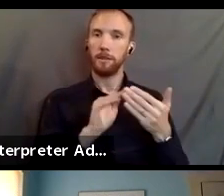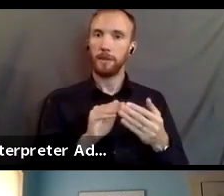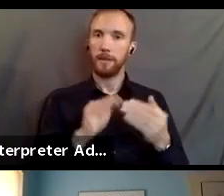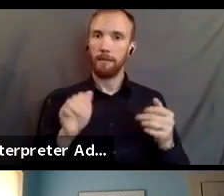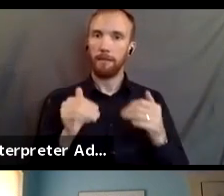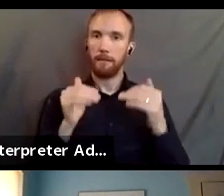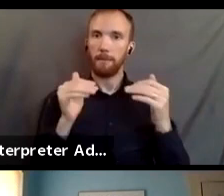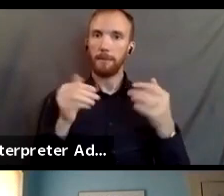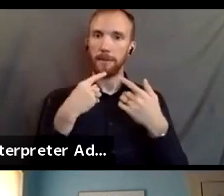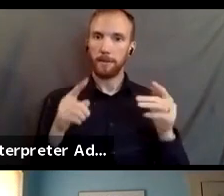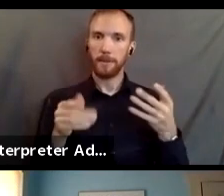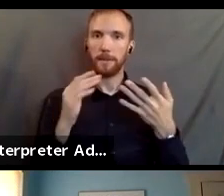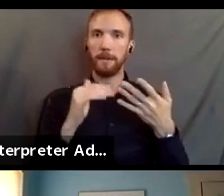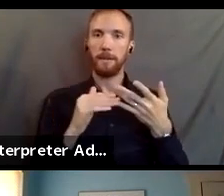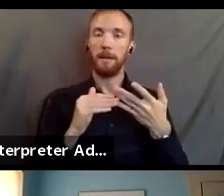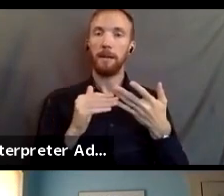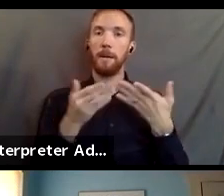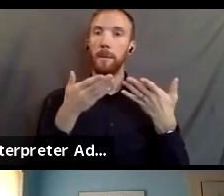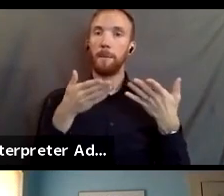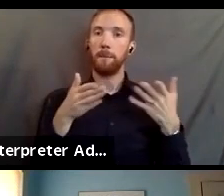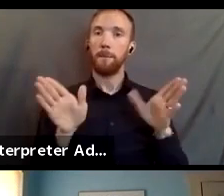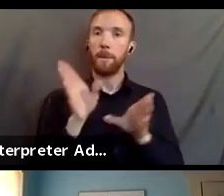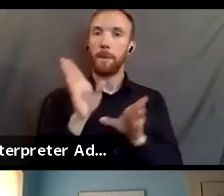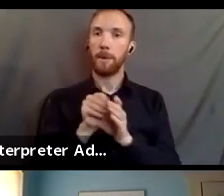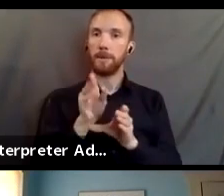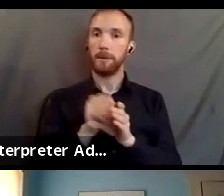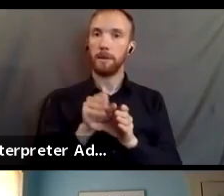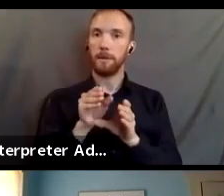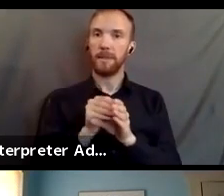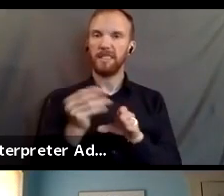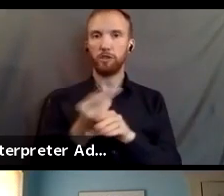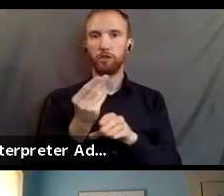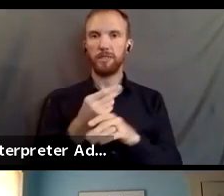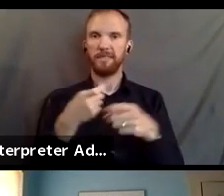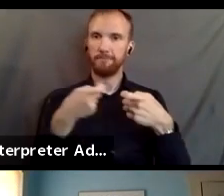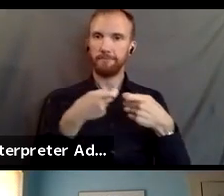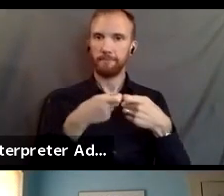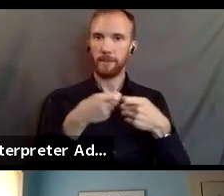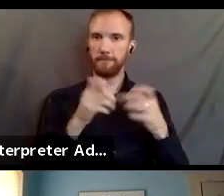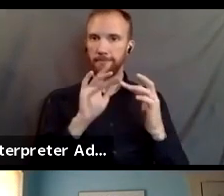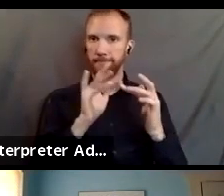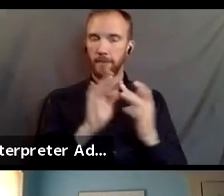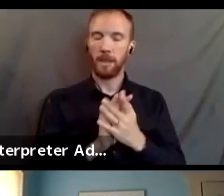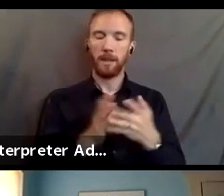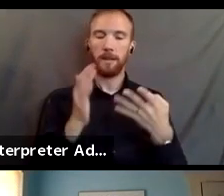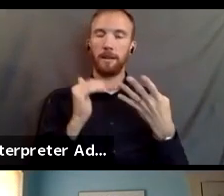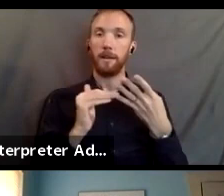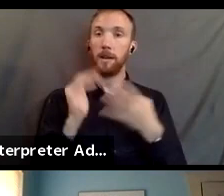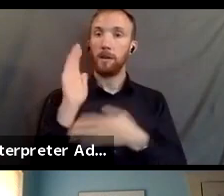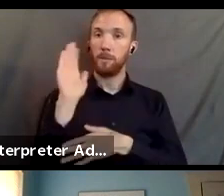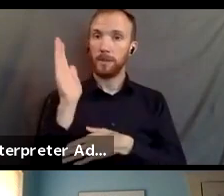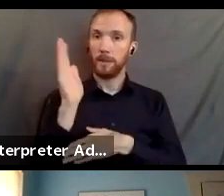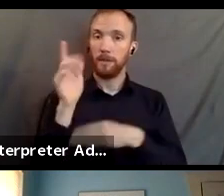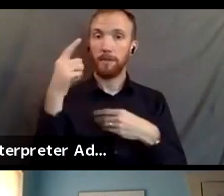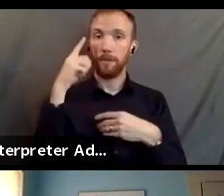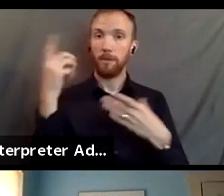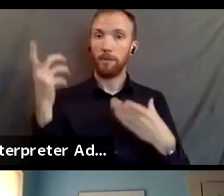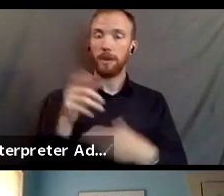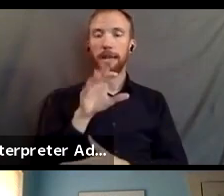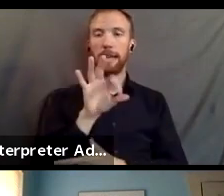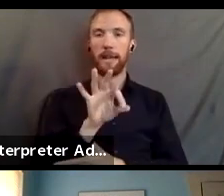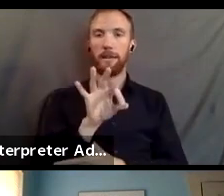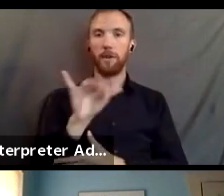participation via electronic formats uh presentations on the fy 21